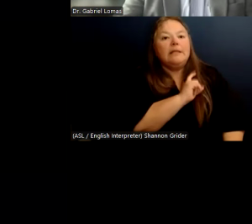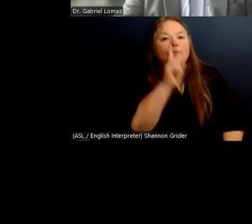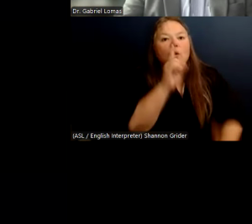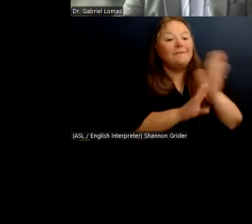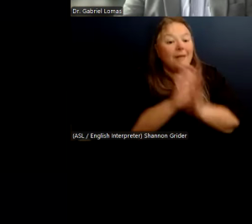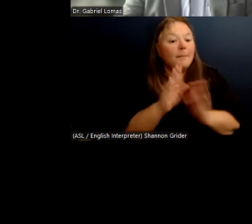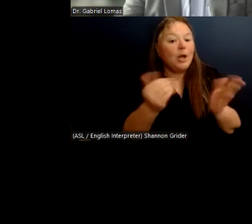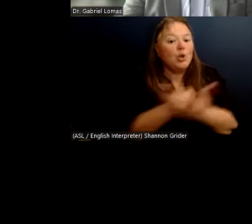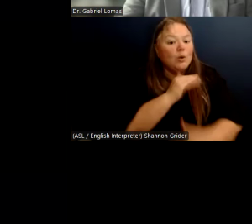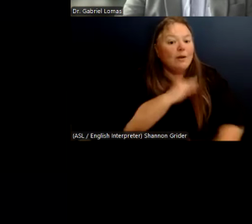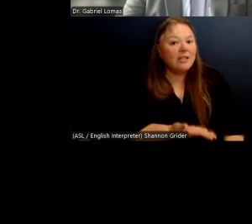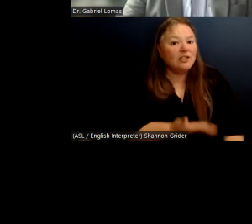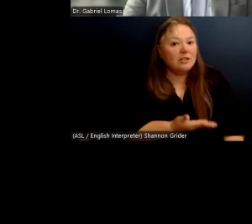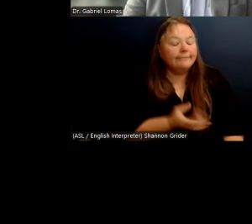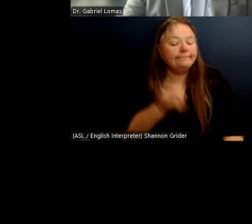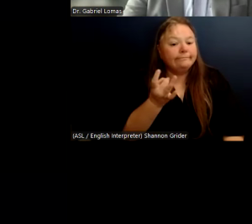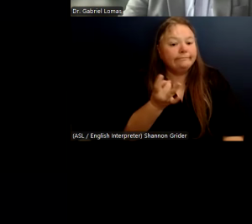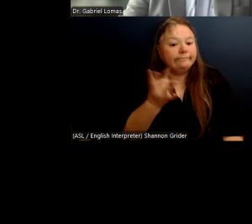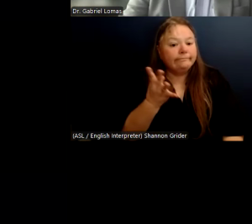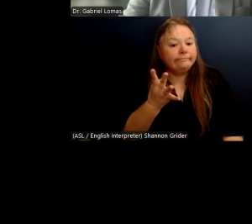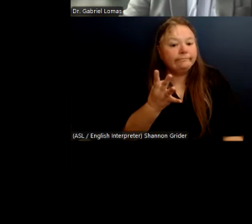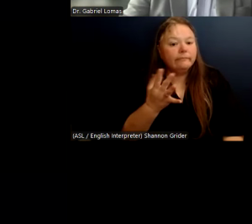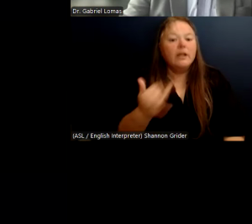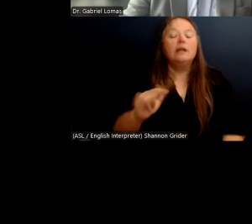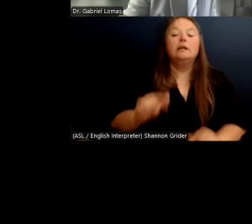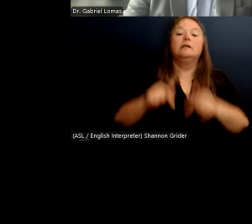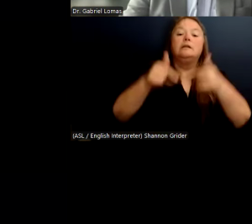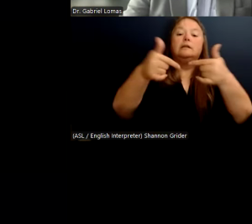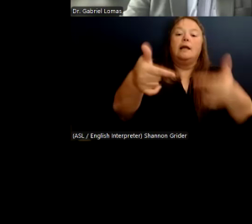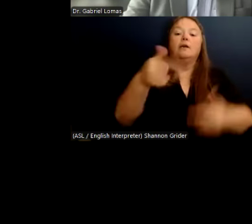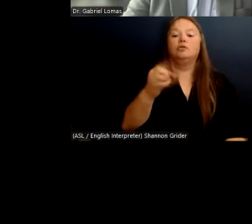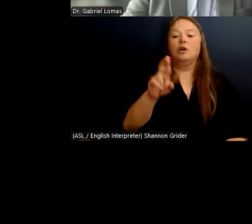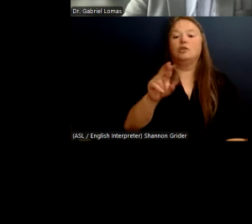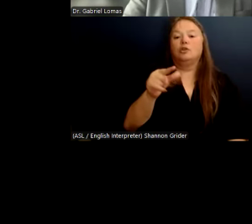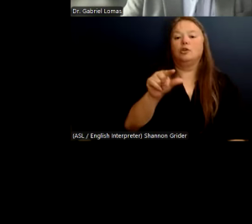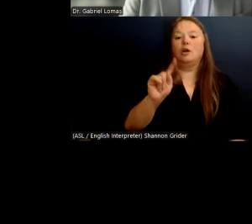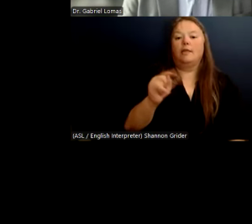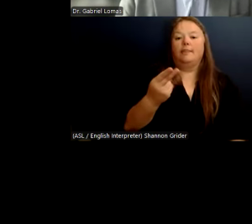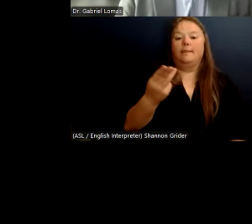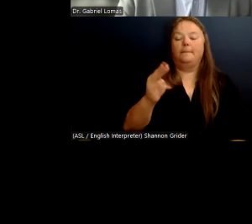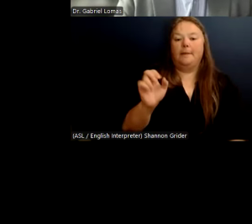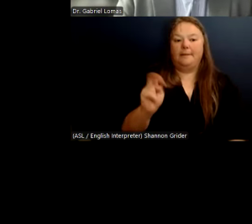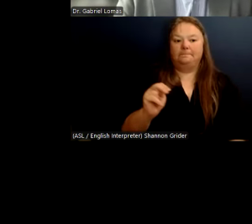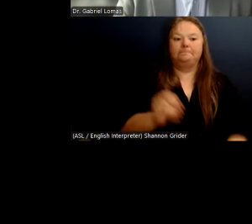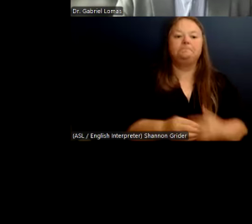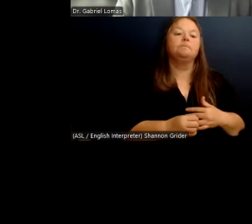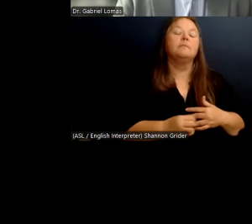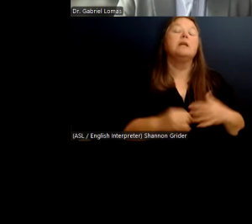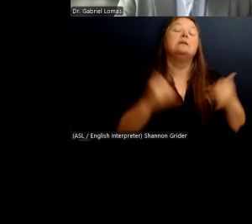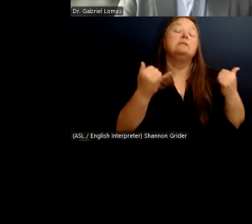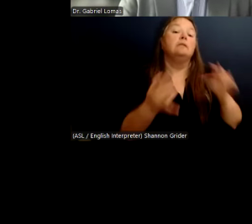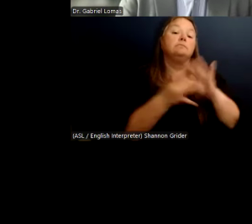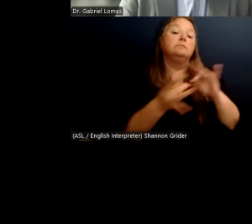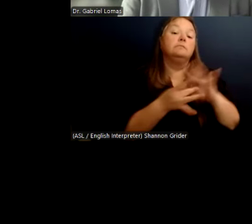Okay, I'm going to transfer this over to Dr. Guthman now. Now we're going to start moving more into what happens then